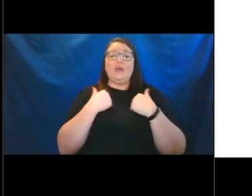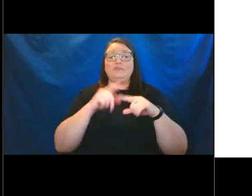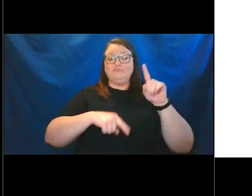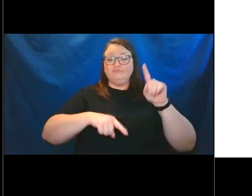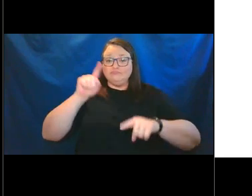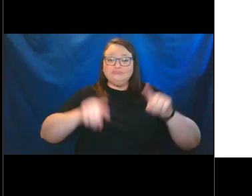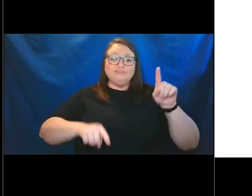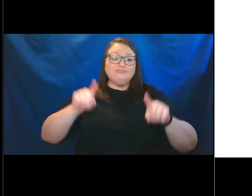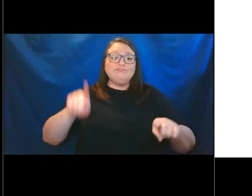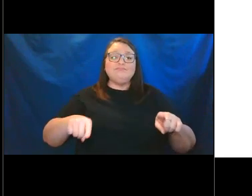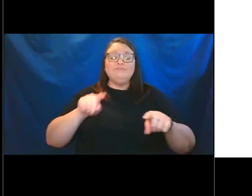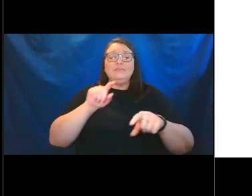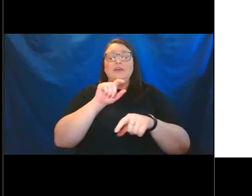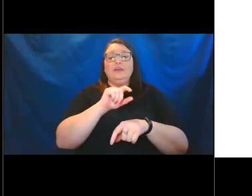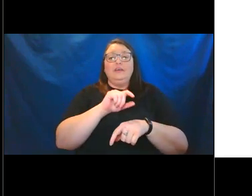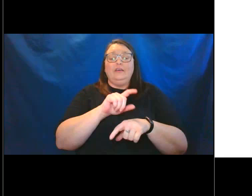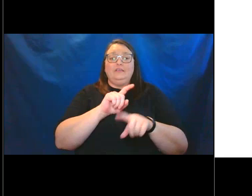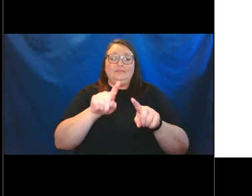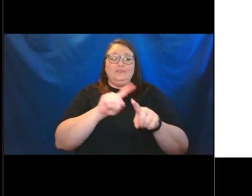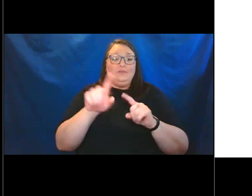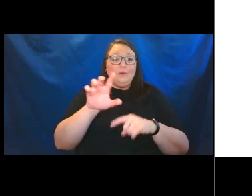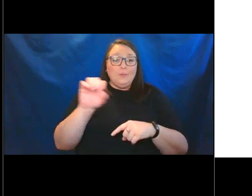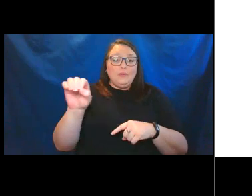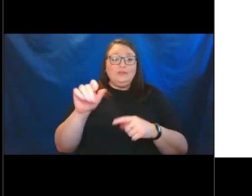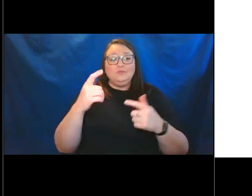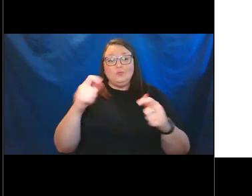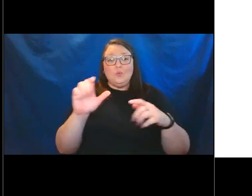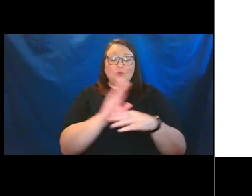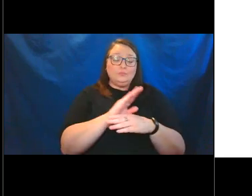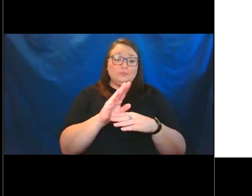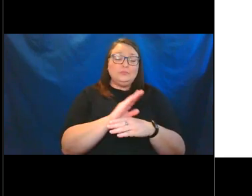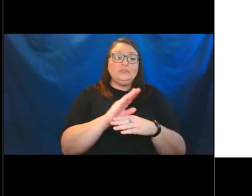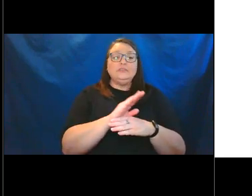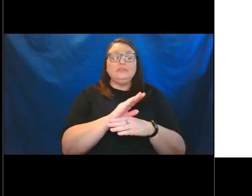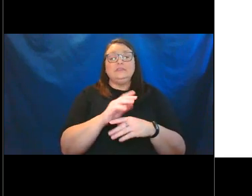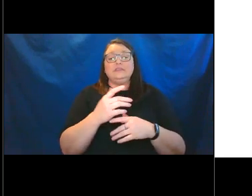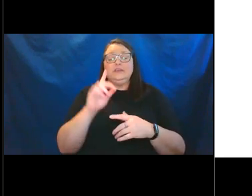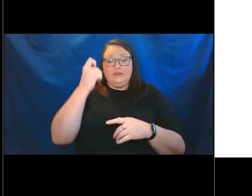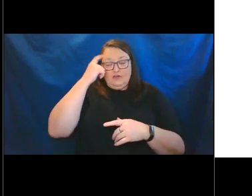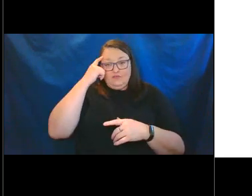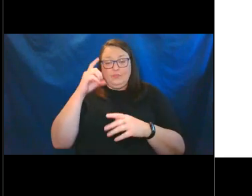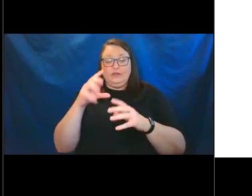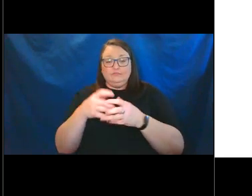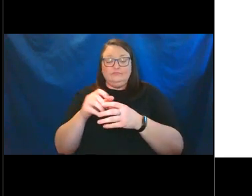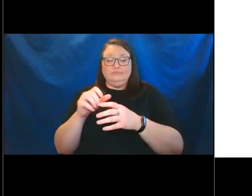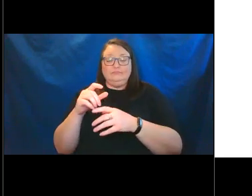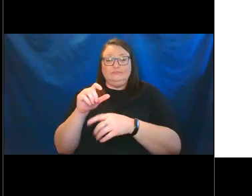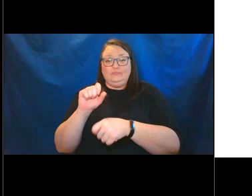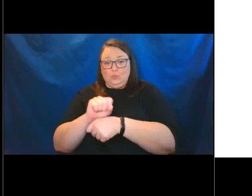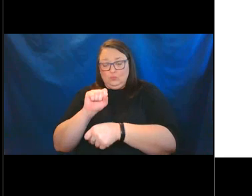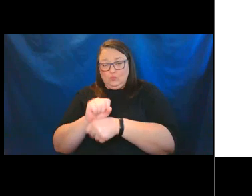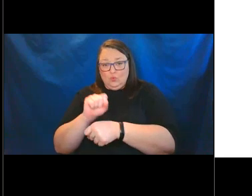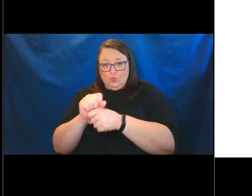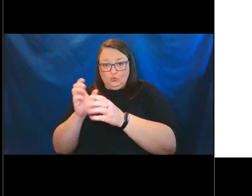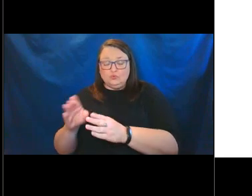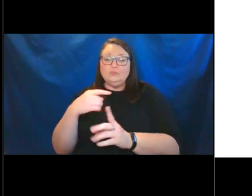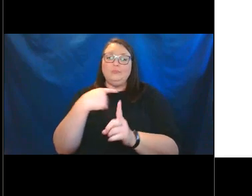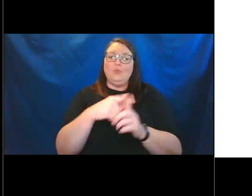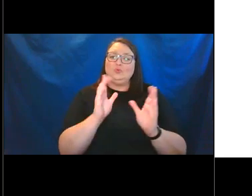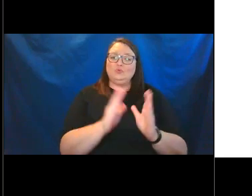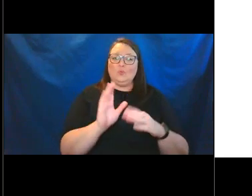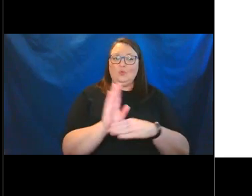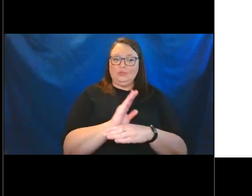of employers, large businesses and public sector employers. We have also small businesses who